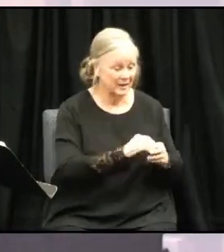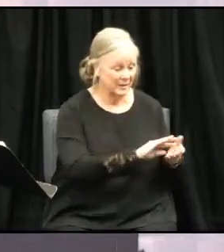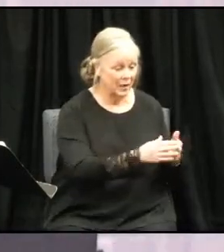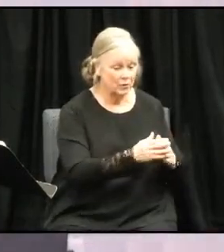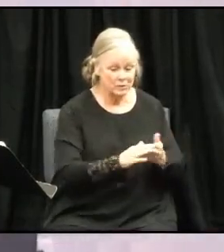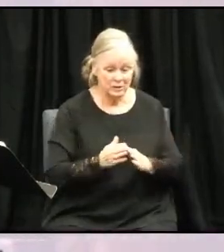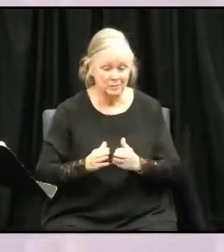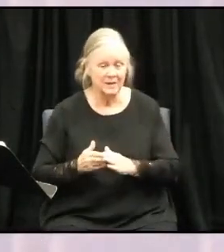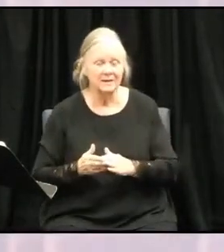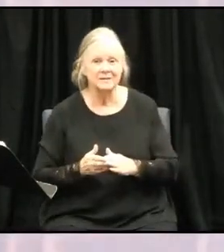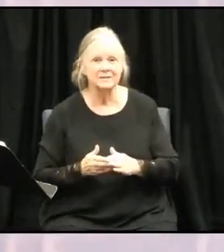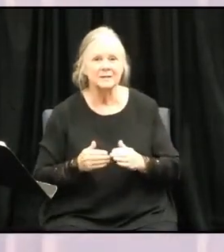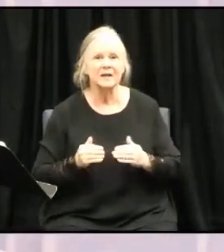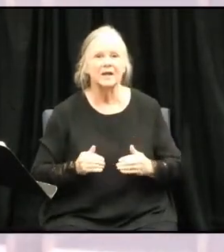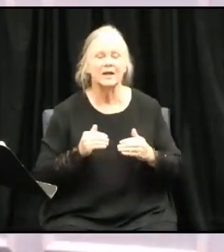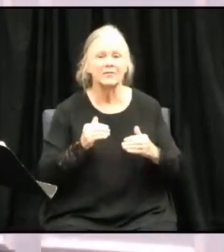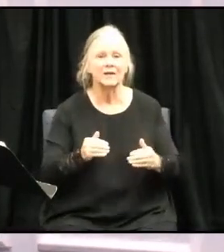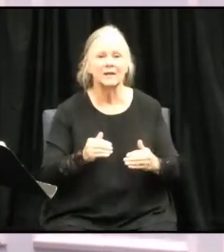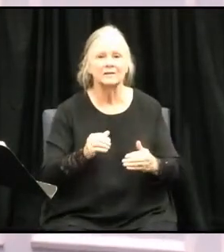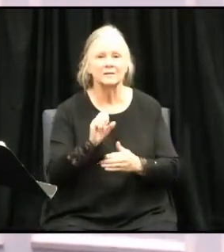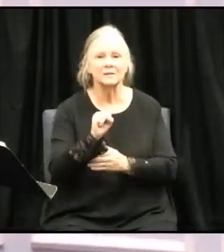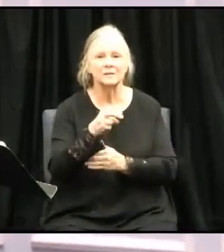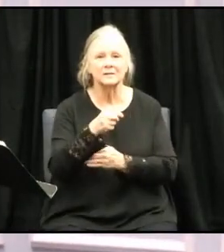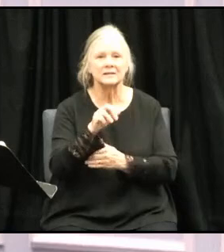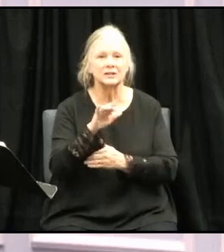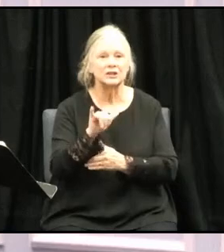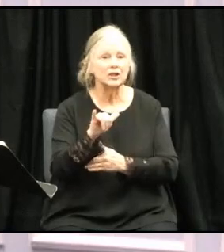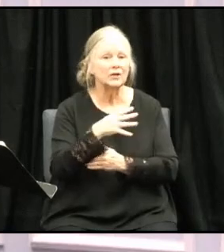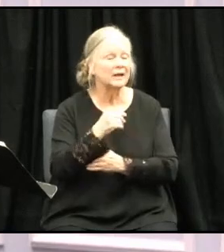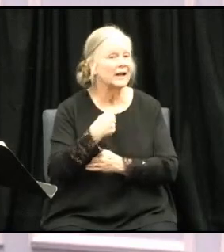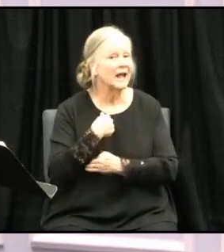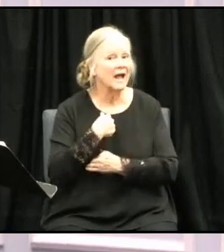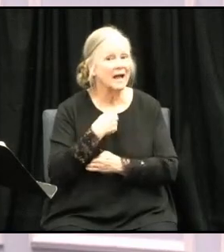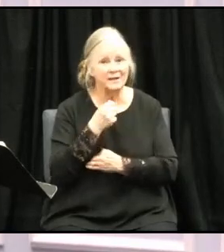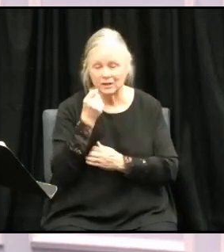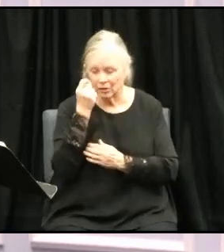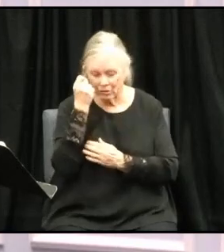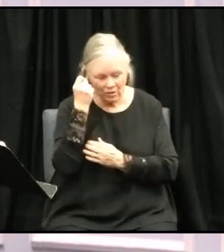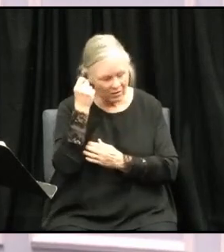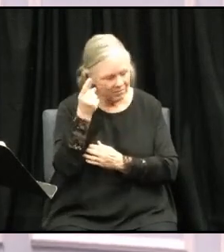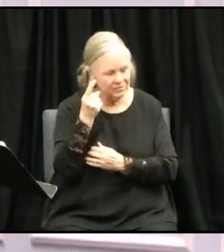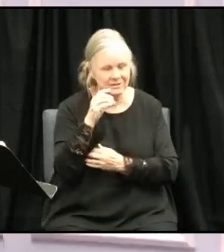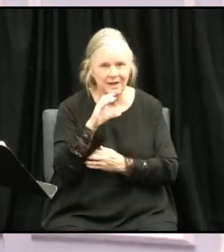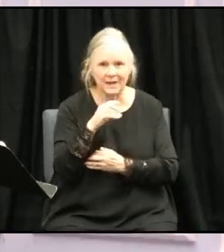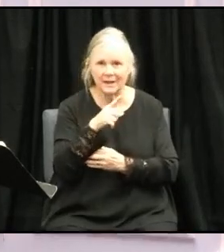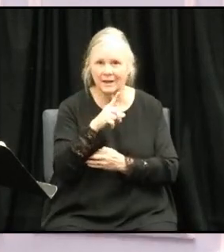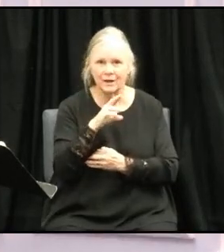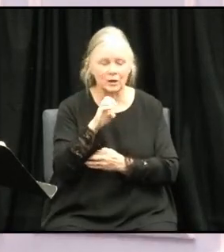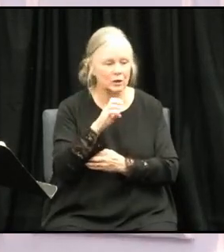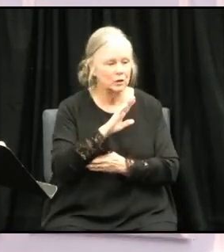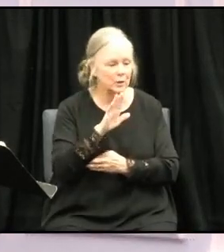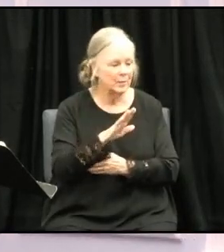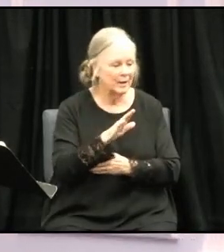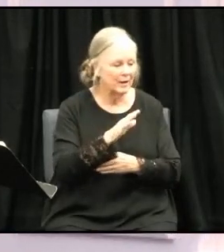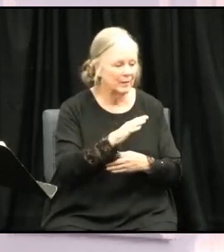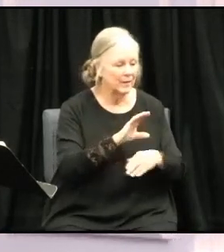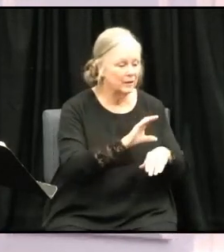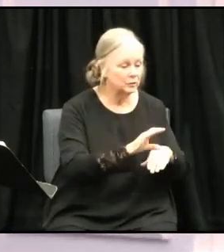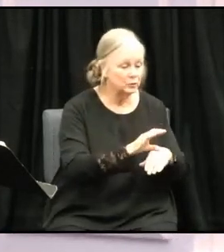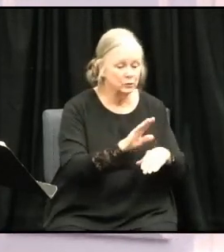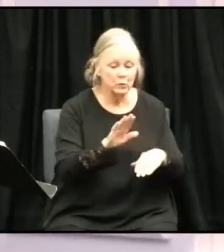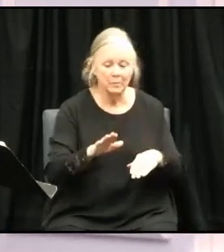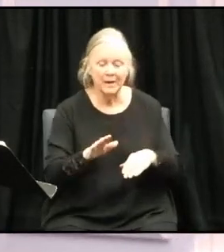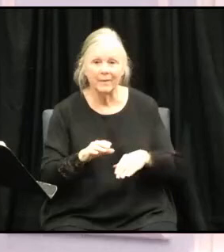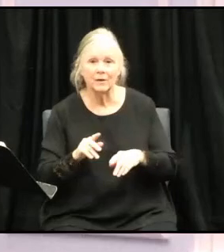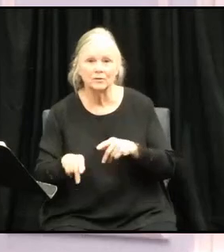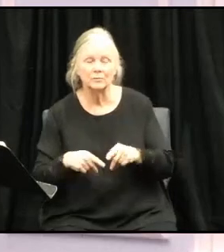in advance, Sherry and I did not have a clue about any of those churches or those people,